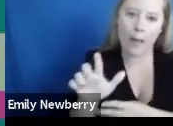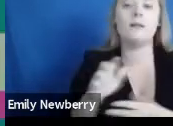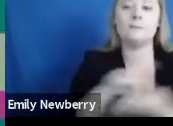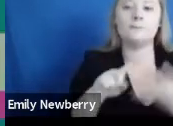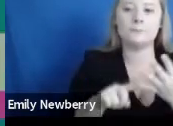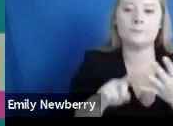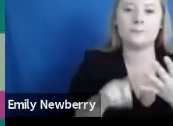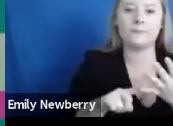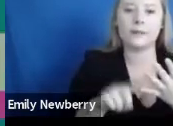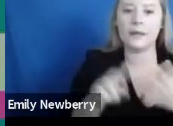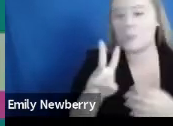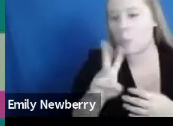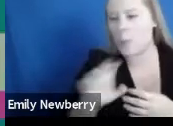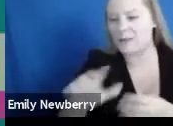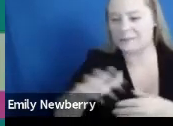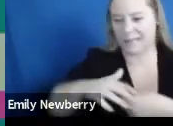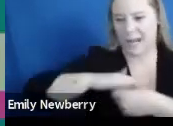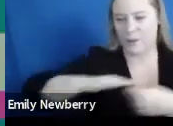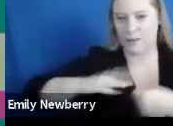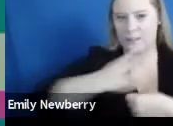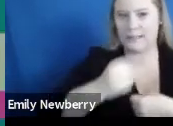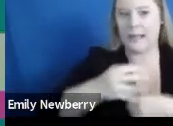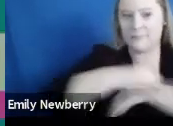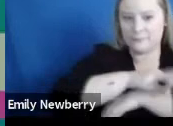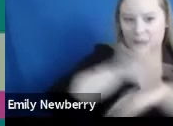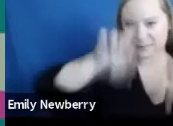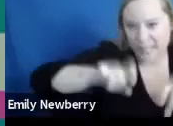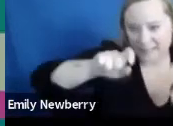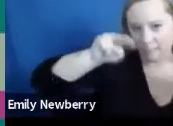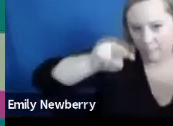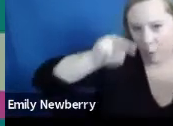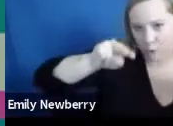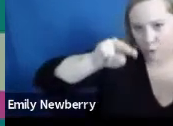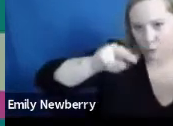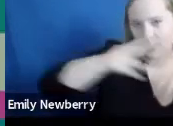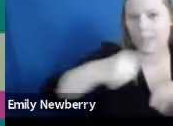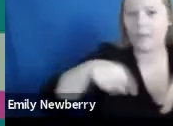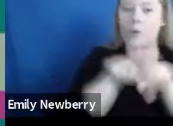wells in the area, field testing and monitoring, and then another